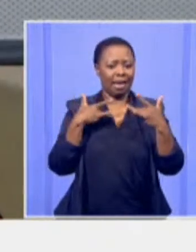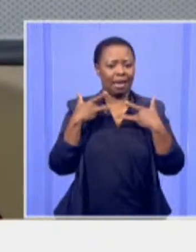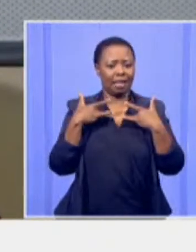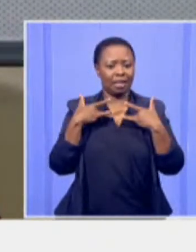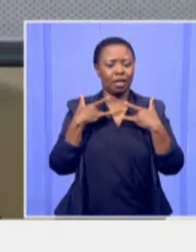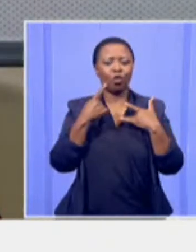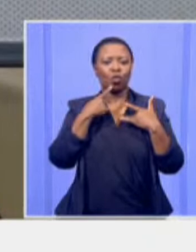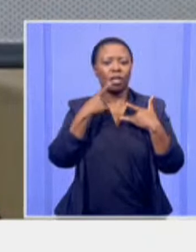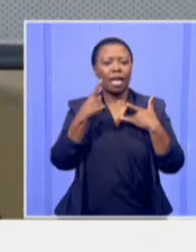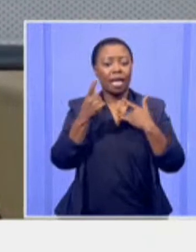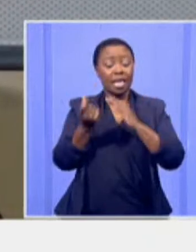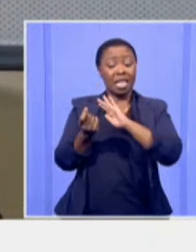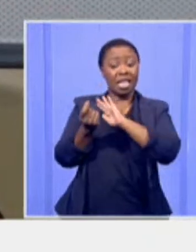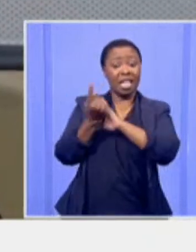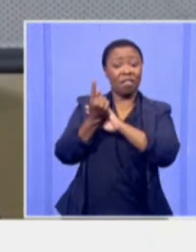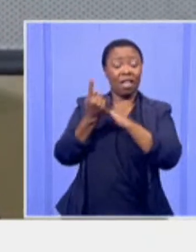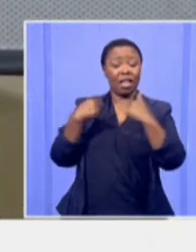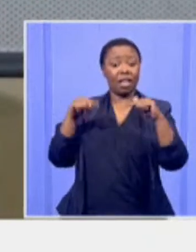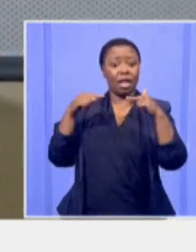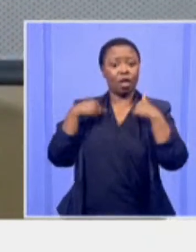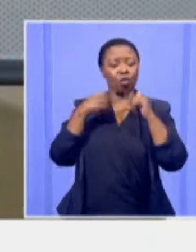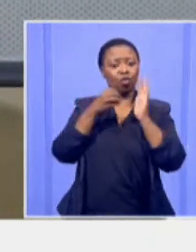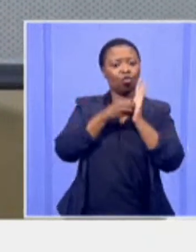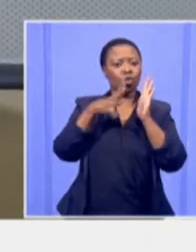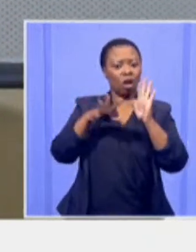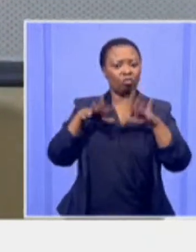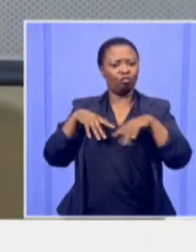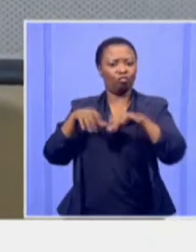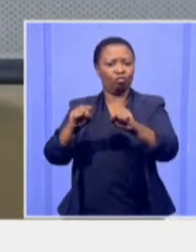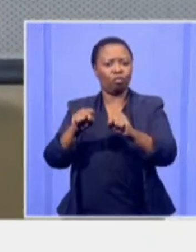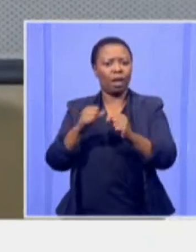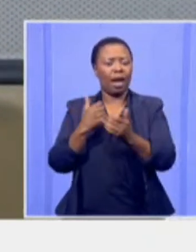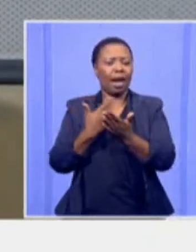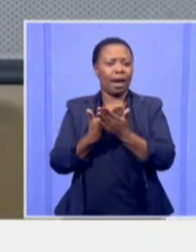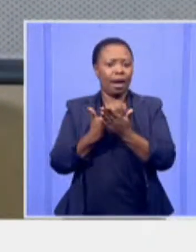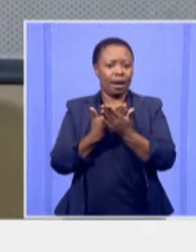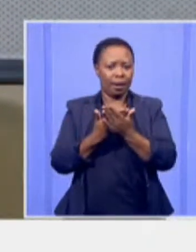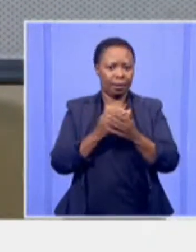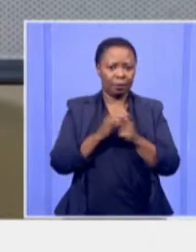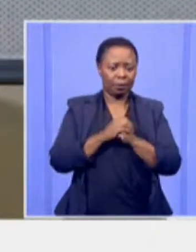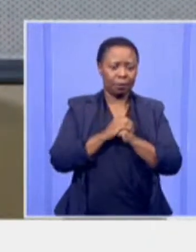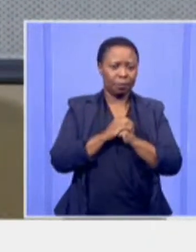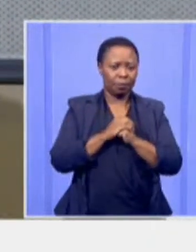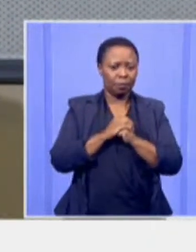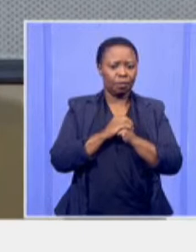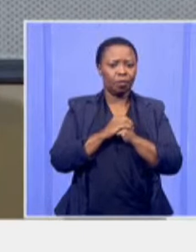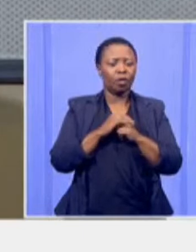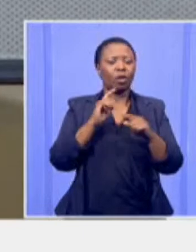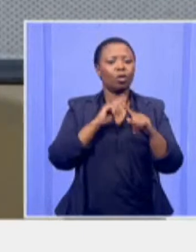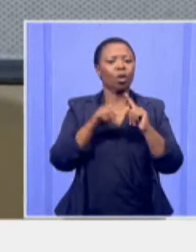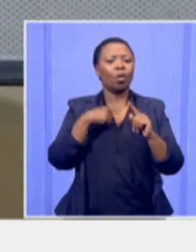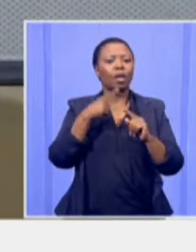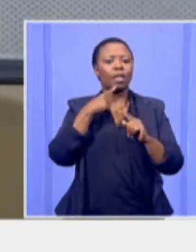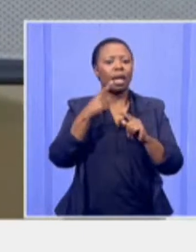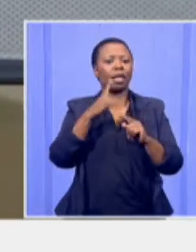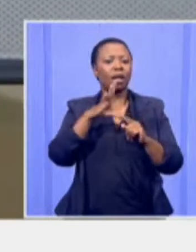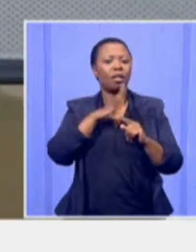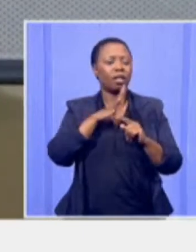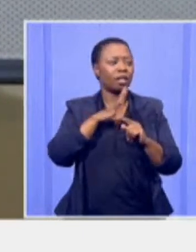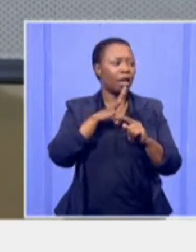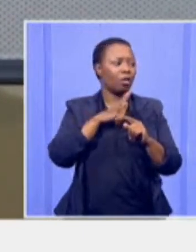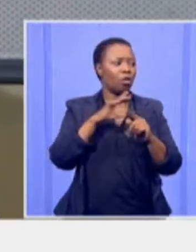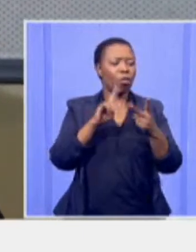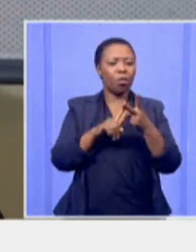our event might be hijacked by students because of what's happening. We said, okay, fine, let's assume